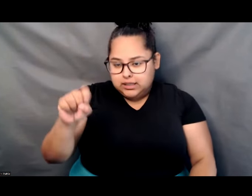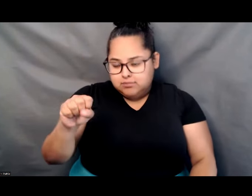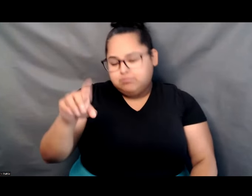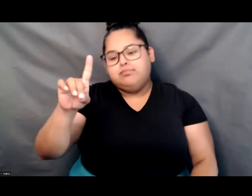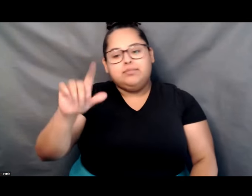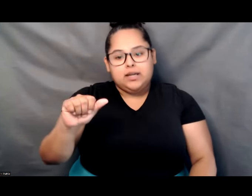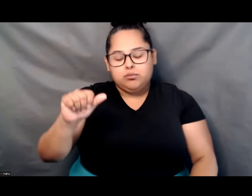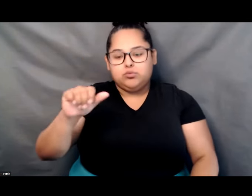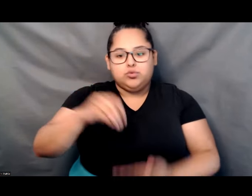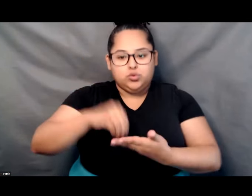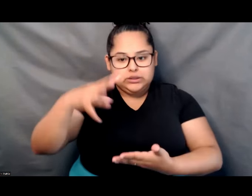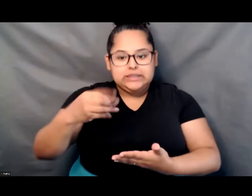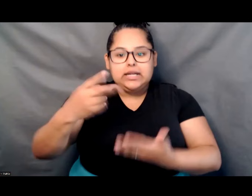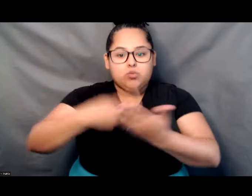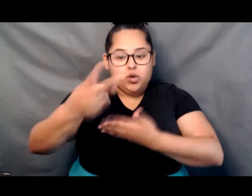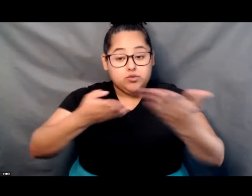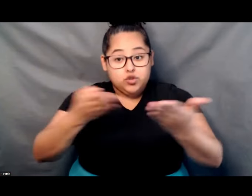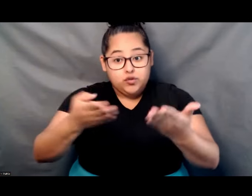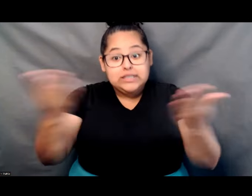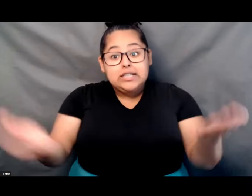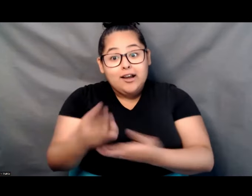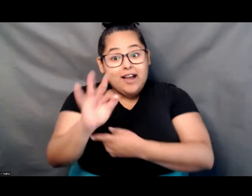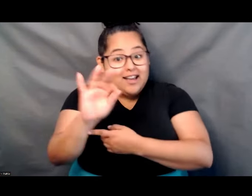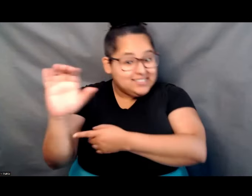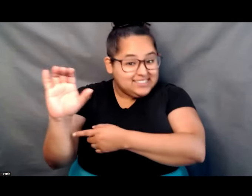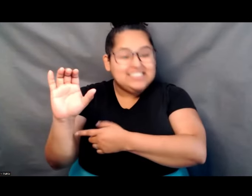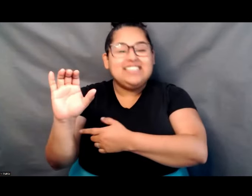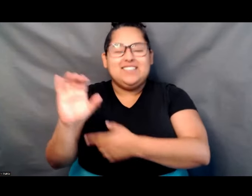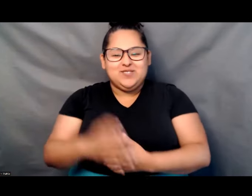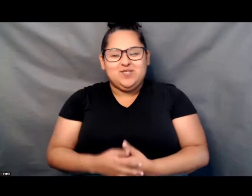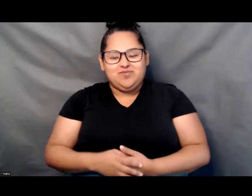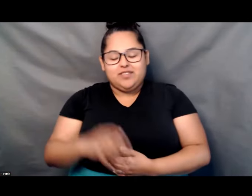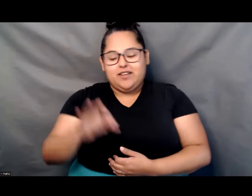Student Programs and Services here at Fresno City College.